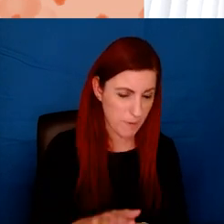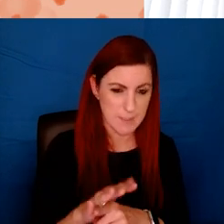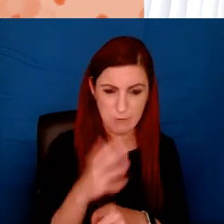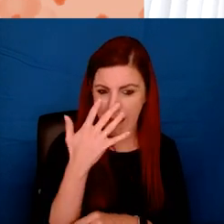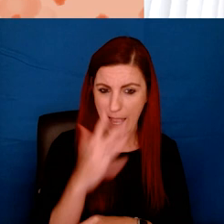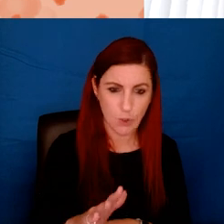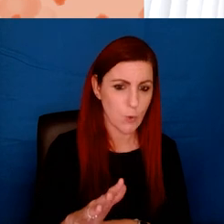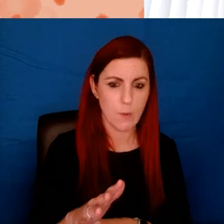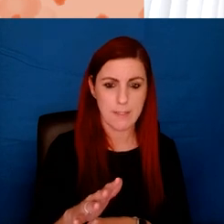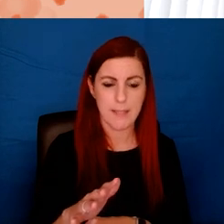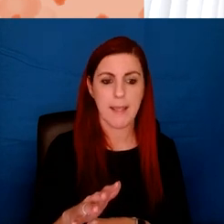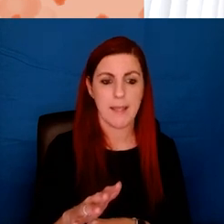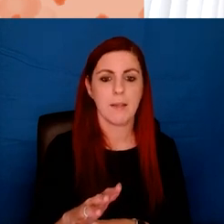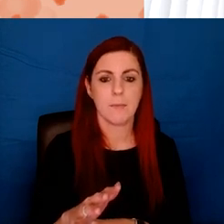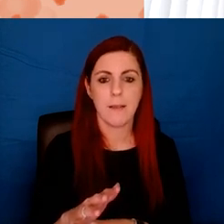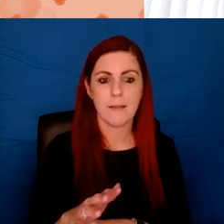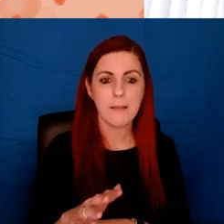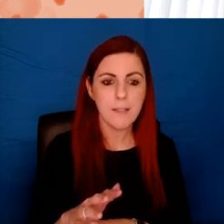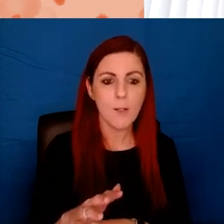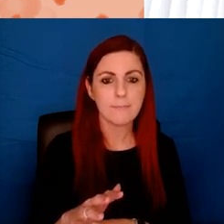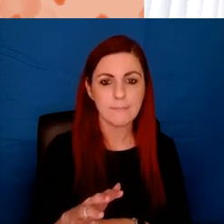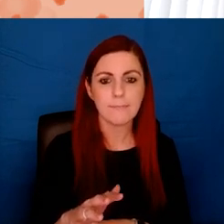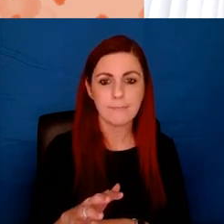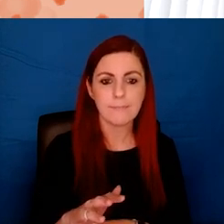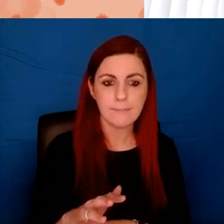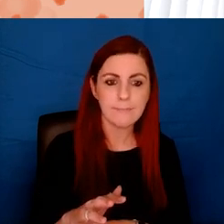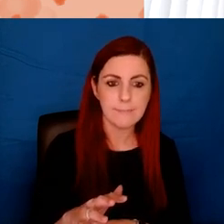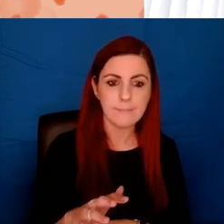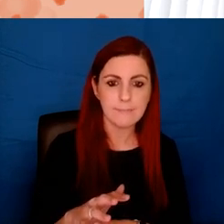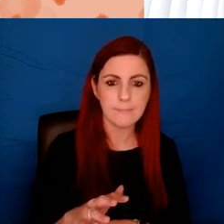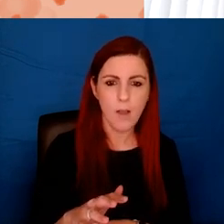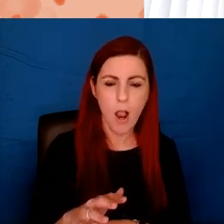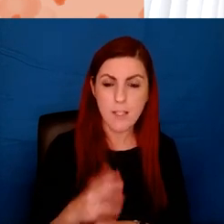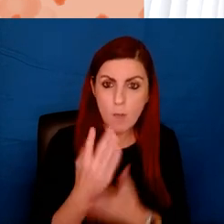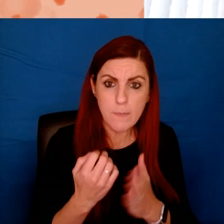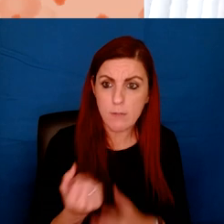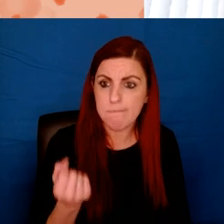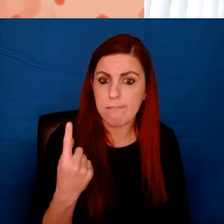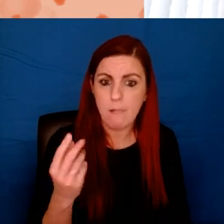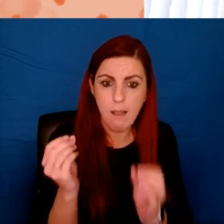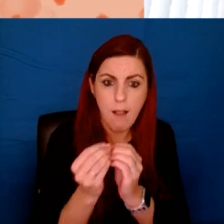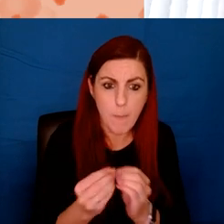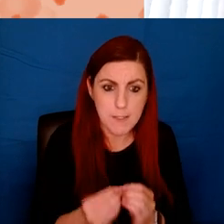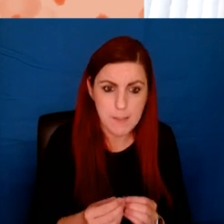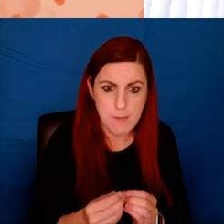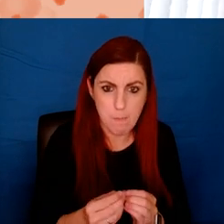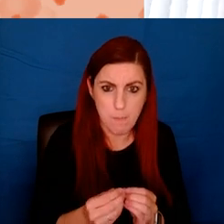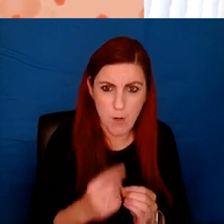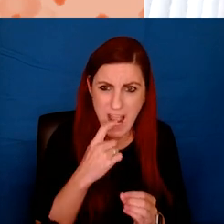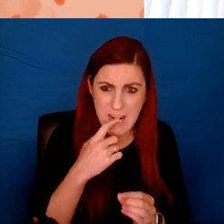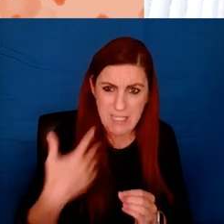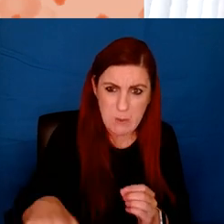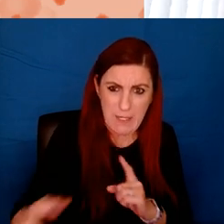discriminatory attitudes that just seem to be kind of off the cuff comments sometimes, that can be really difficult and